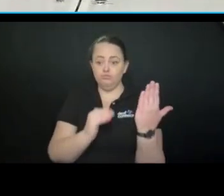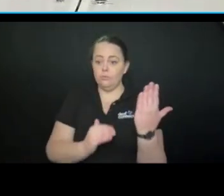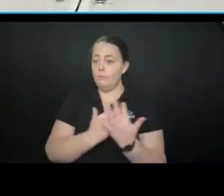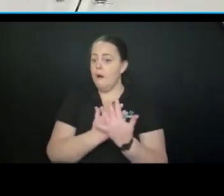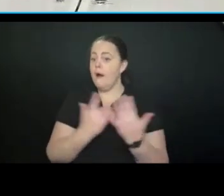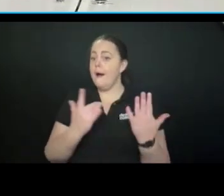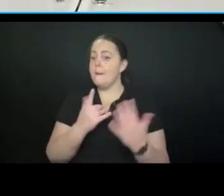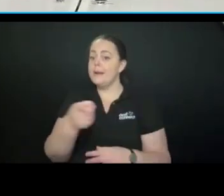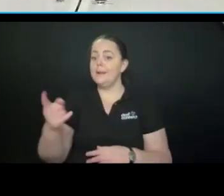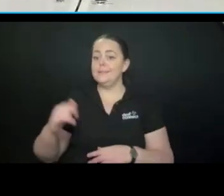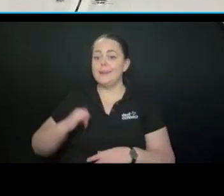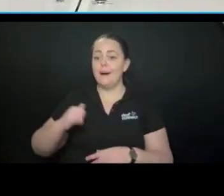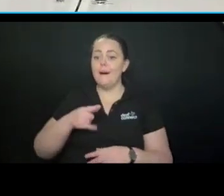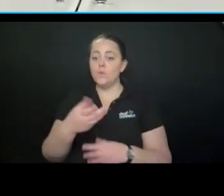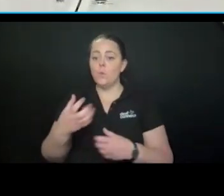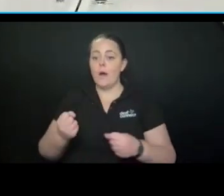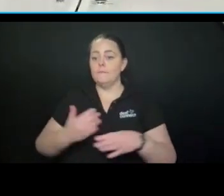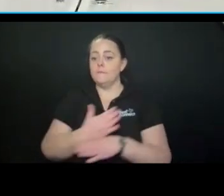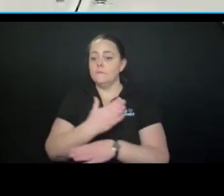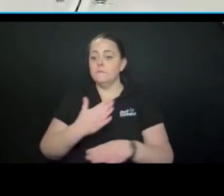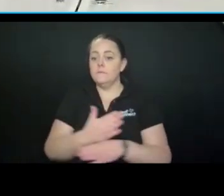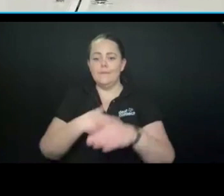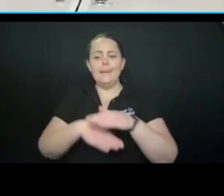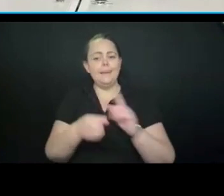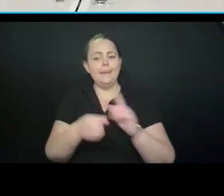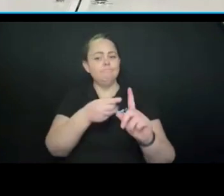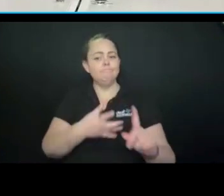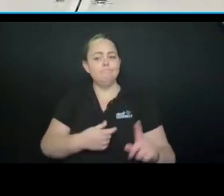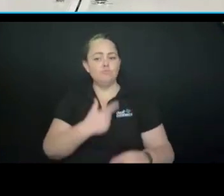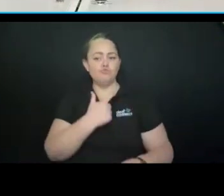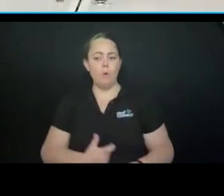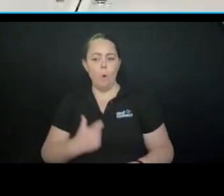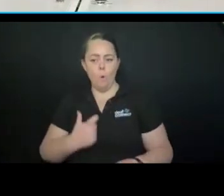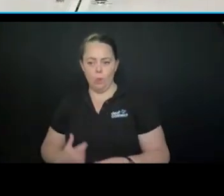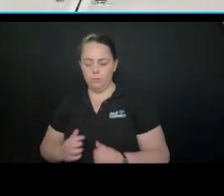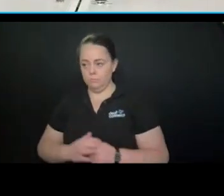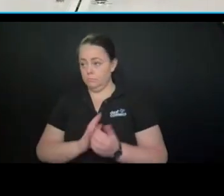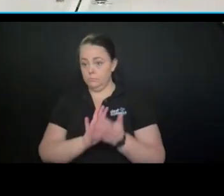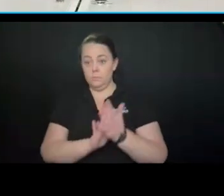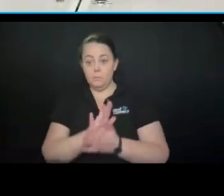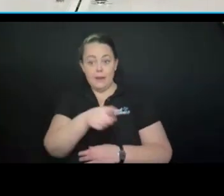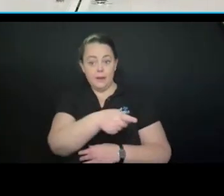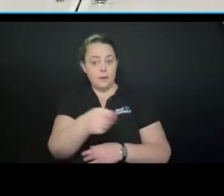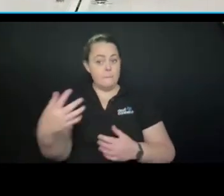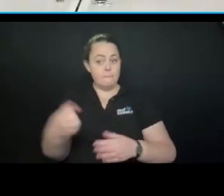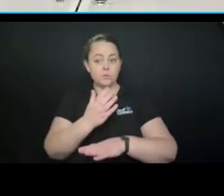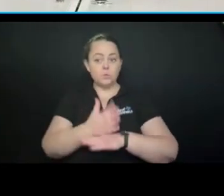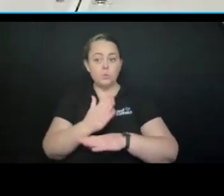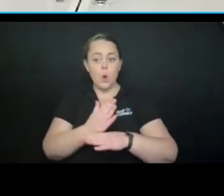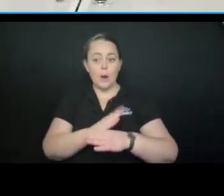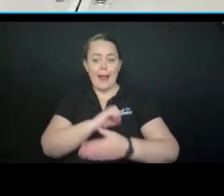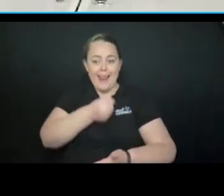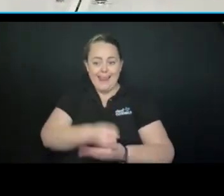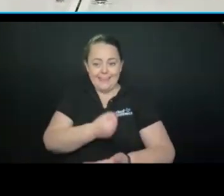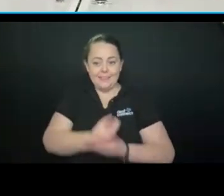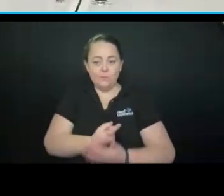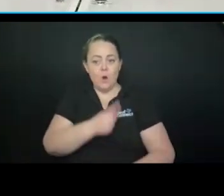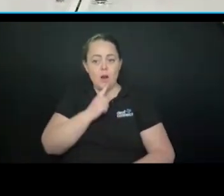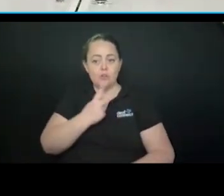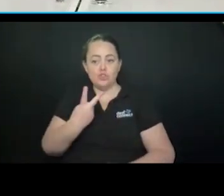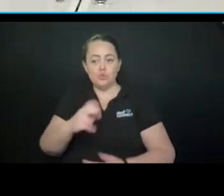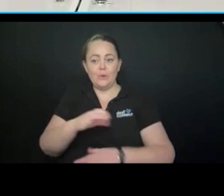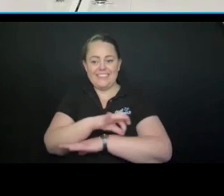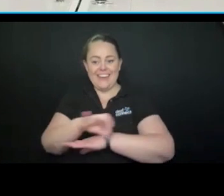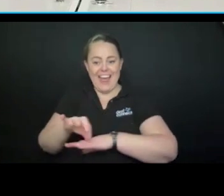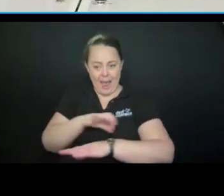staff employed in the designated roles, meaning they worked 120 hours or more in the previous